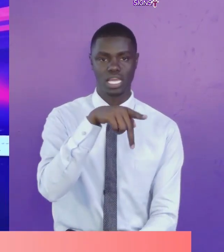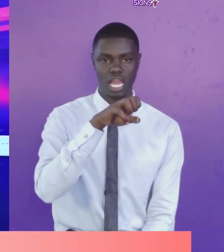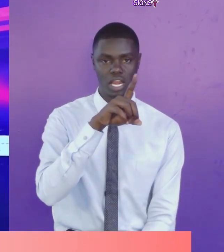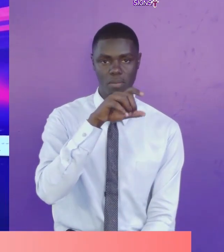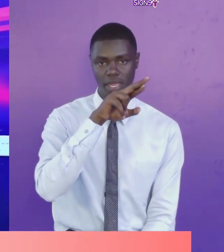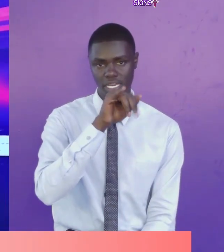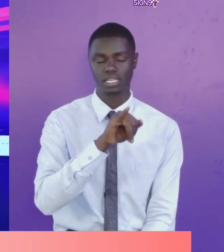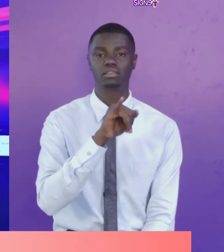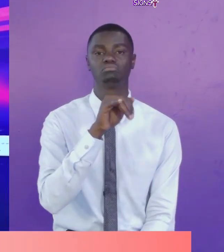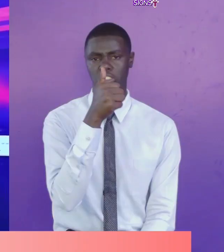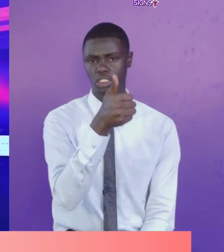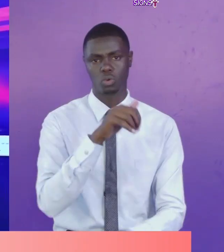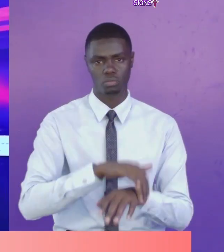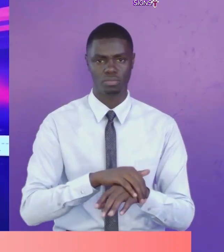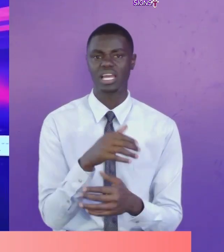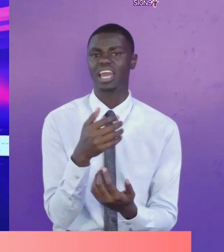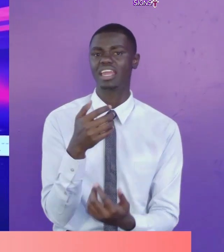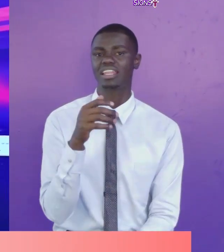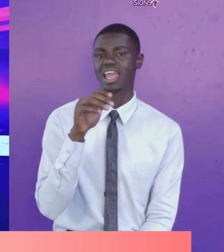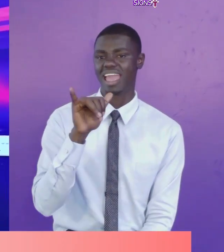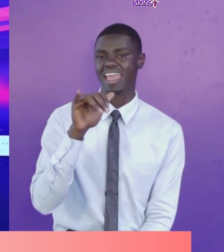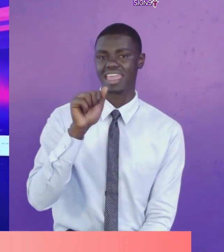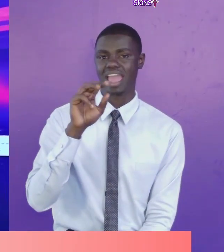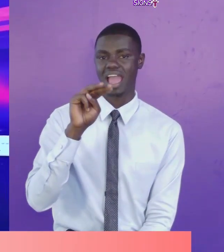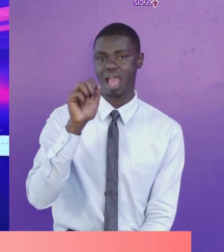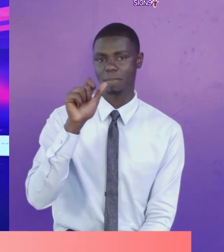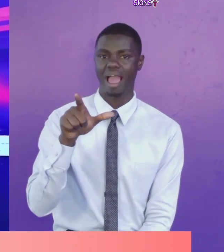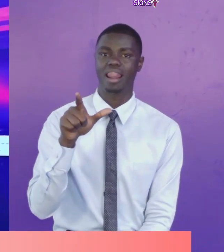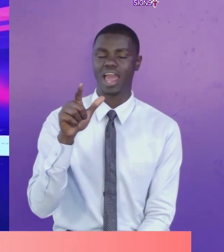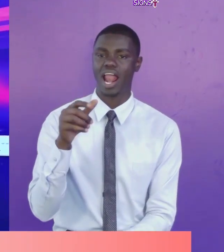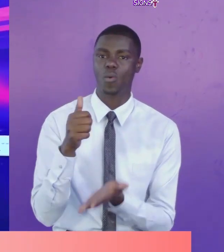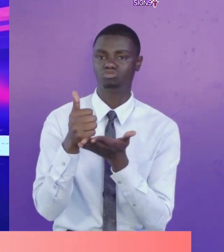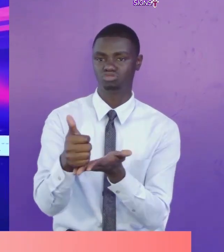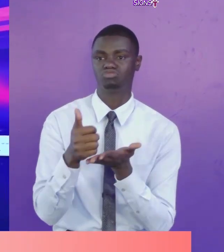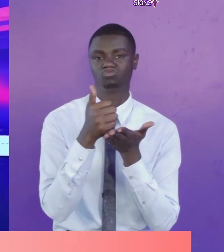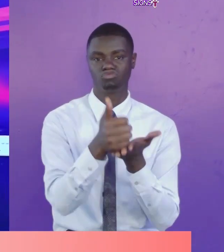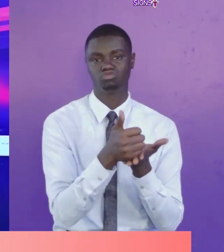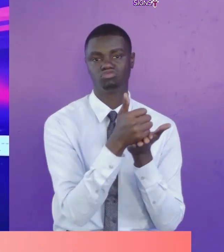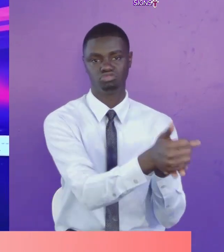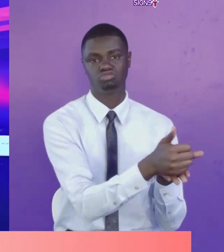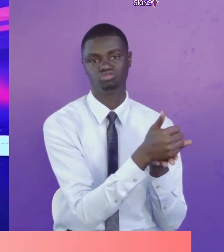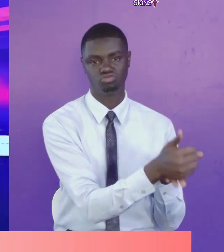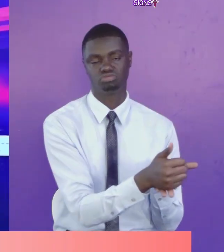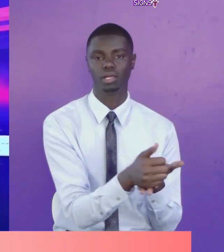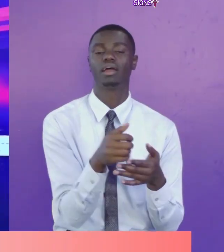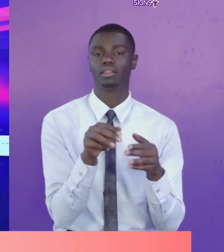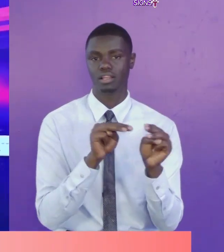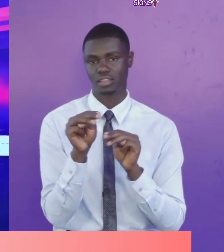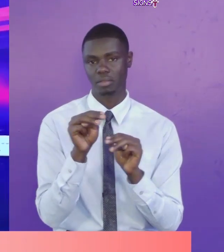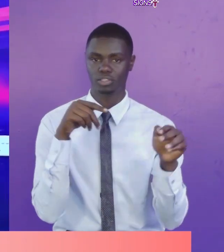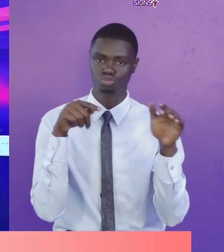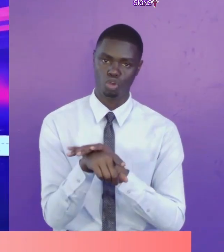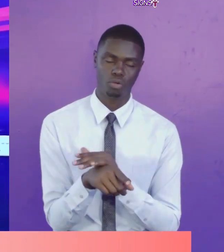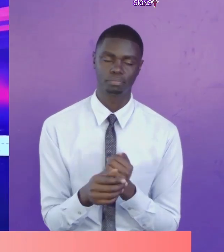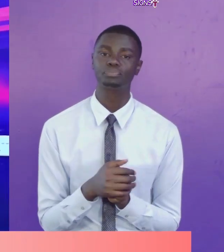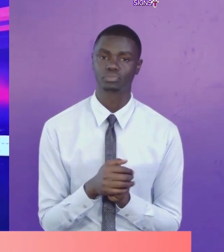have to say Lamine Yamal si mchoyo. Aliwapea wote assist, Pedri and Merino, and they managed to score.